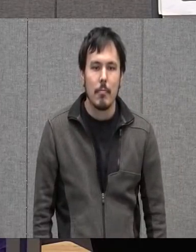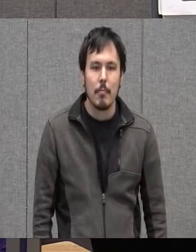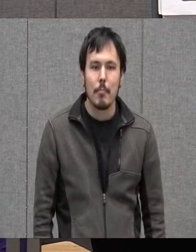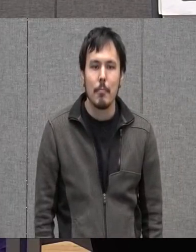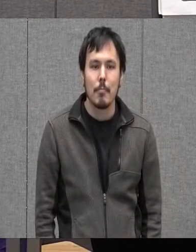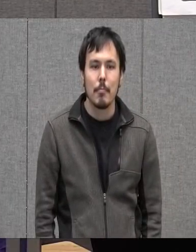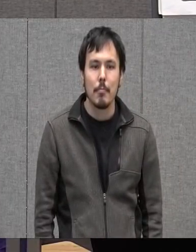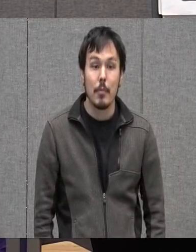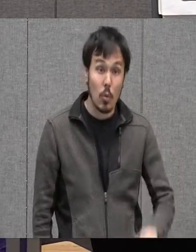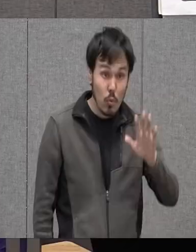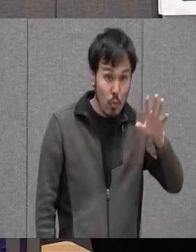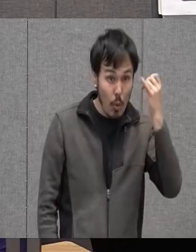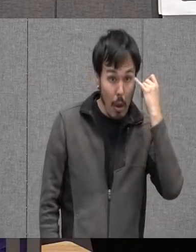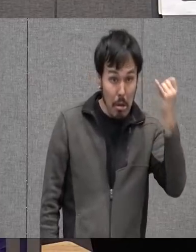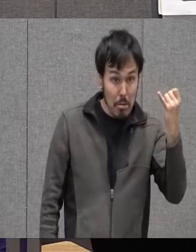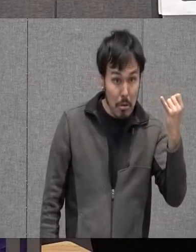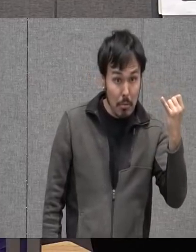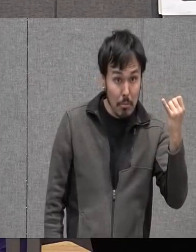you have an idea?